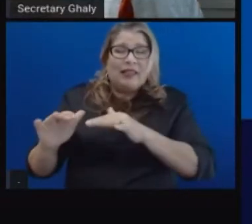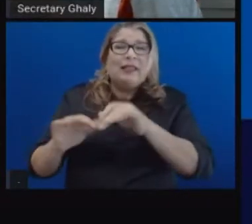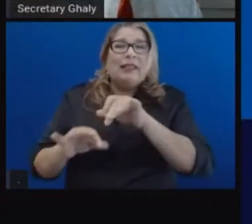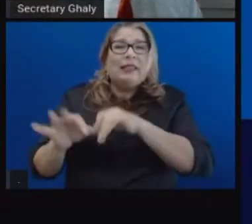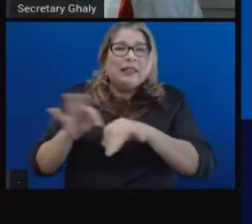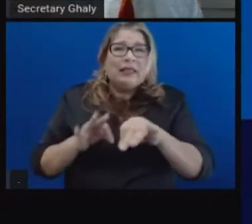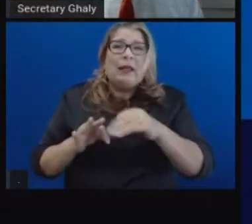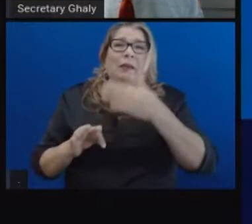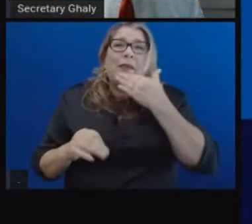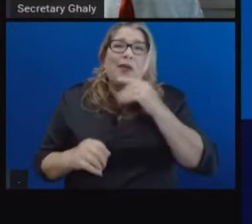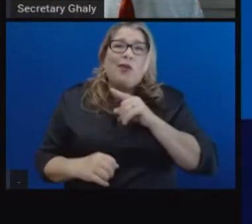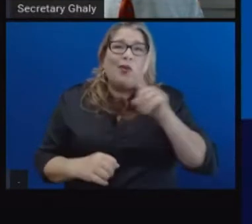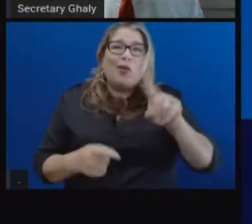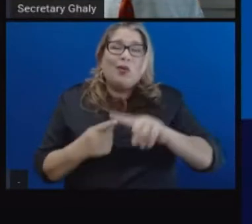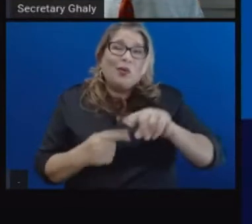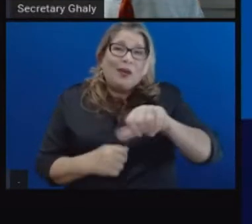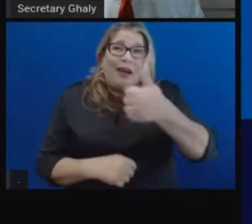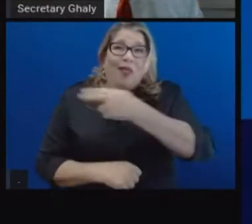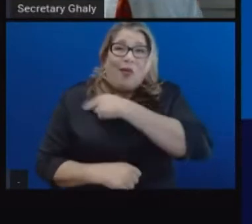but able to provide